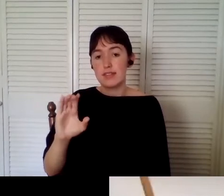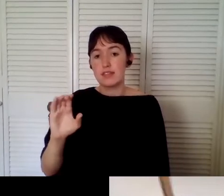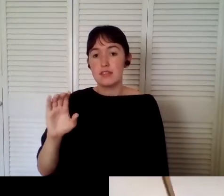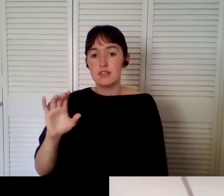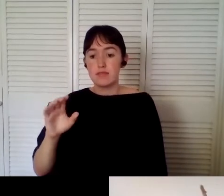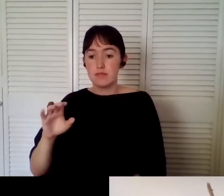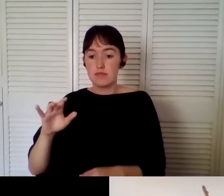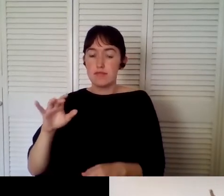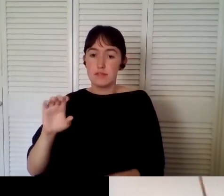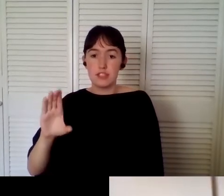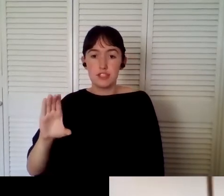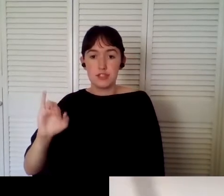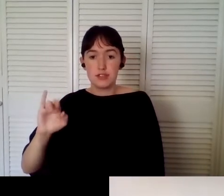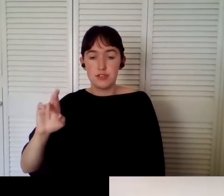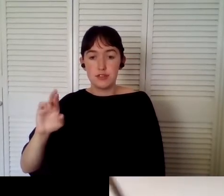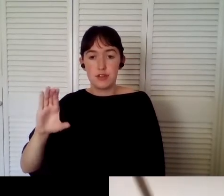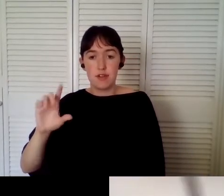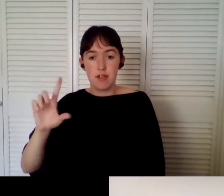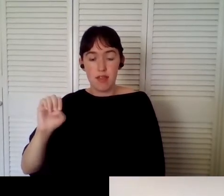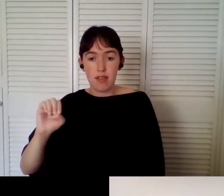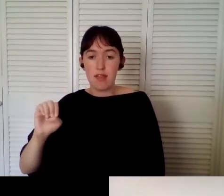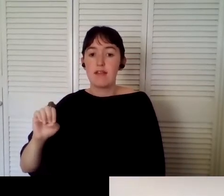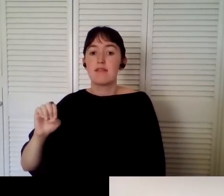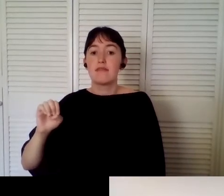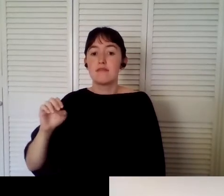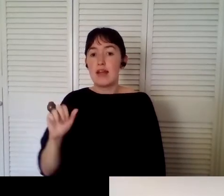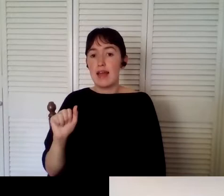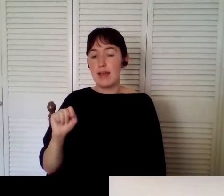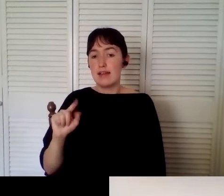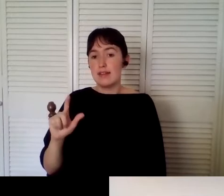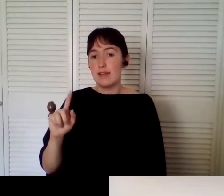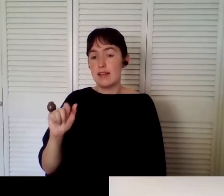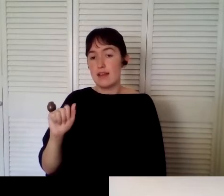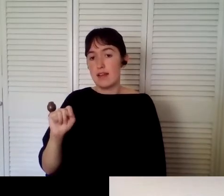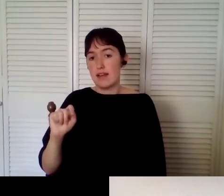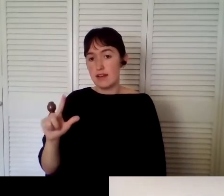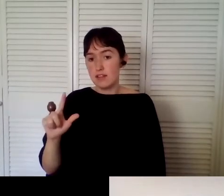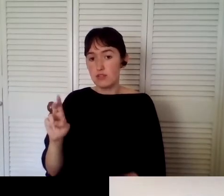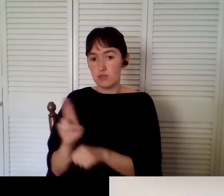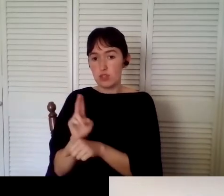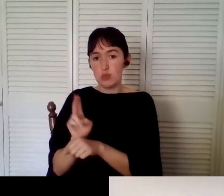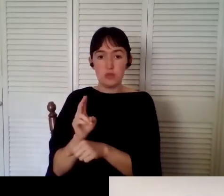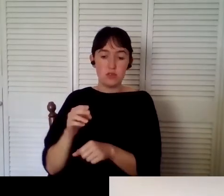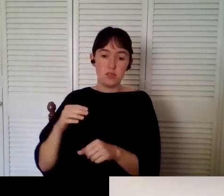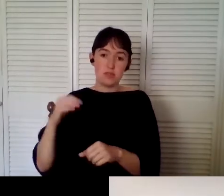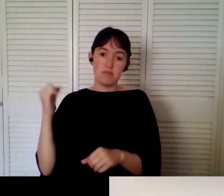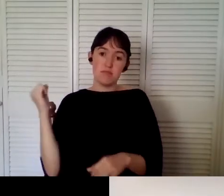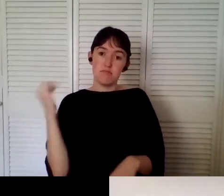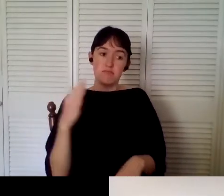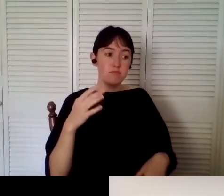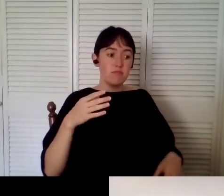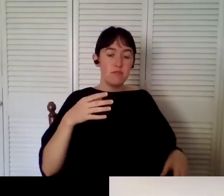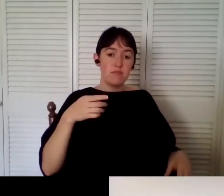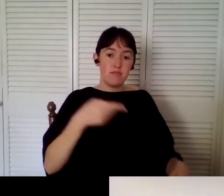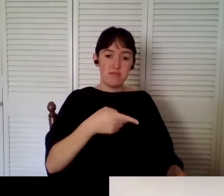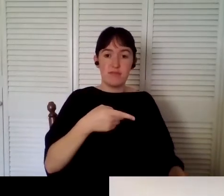in the Arctic, or to hunt waterfowl. Yeah. And this is an example of an atlatl from the Ice